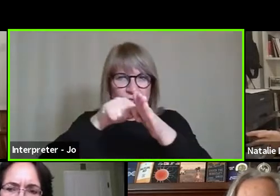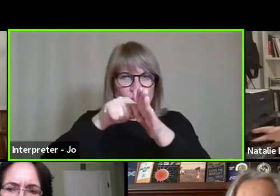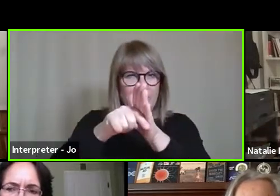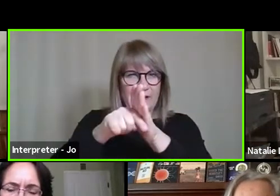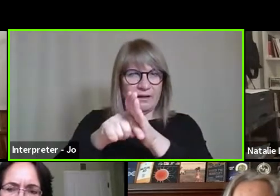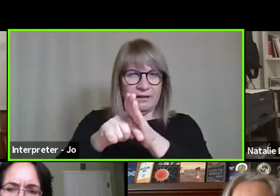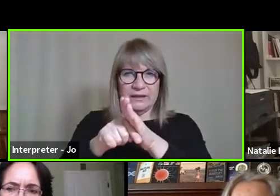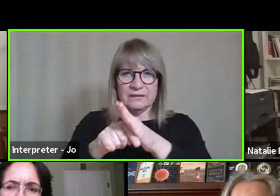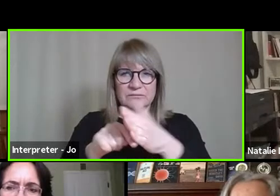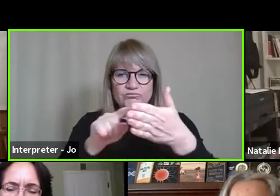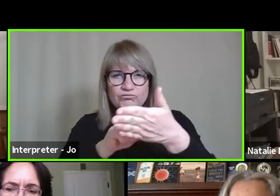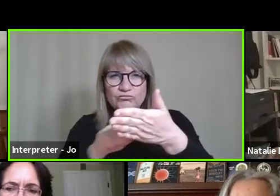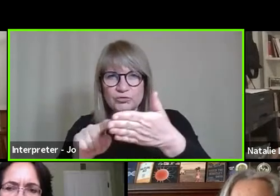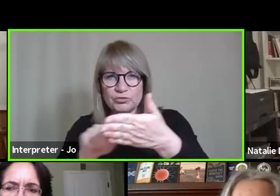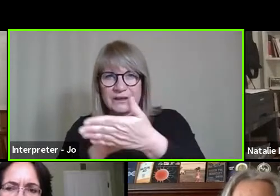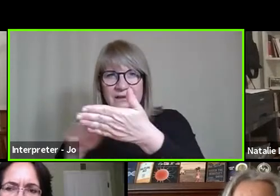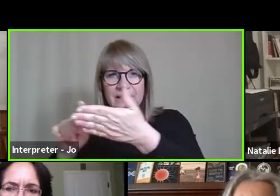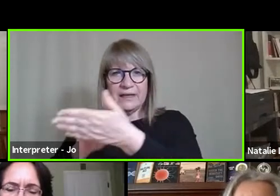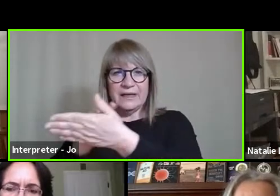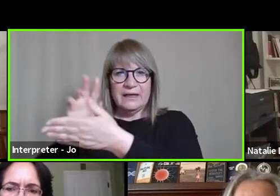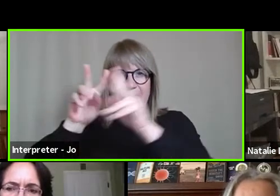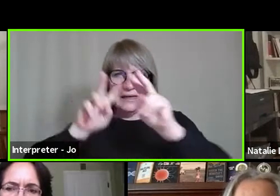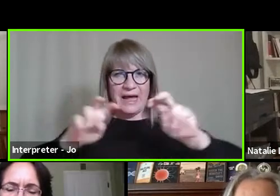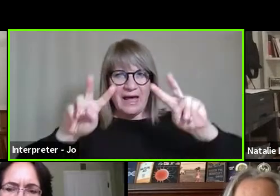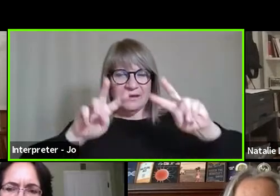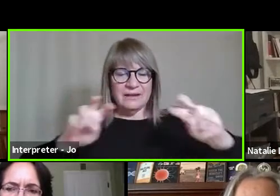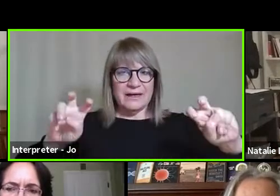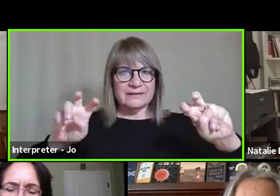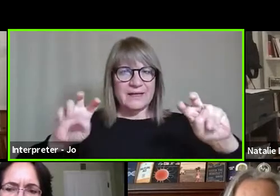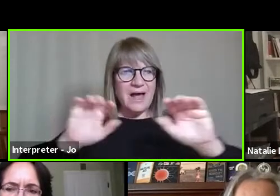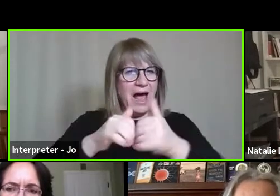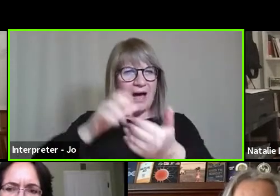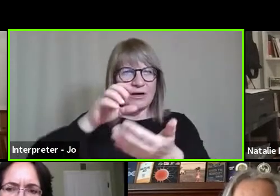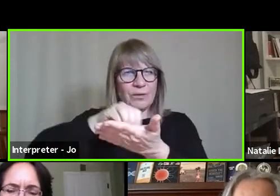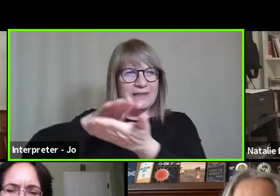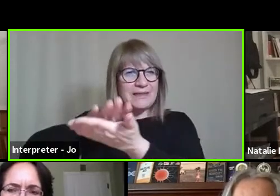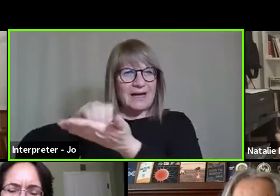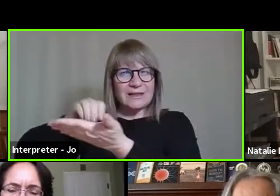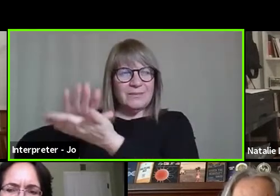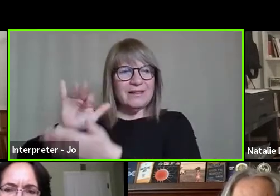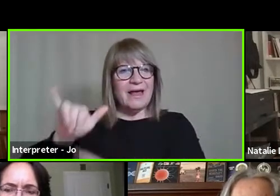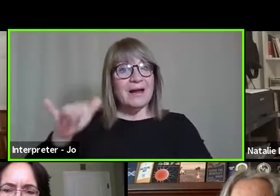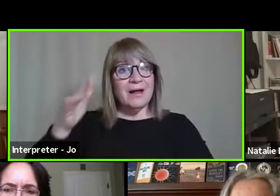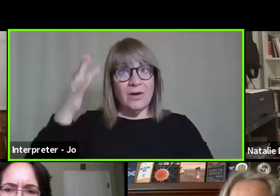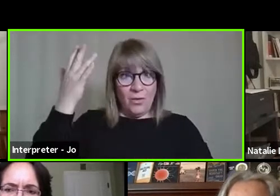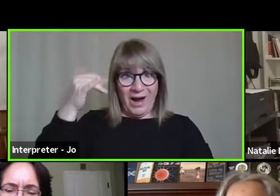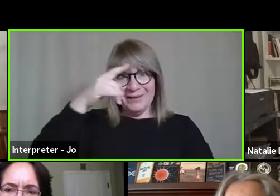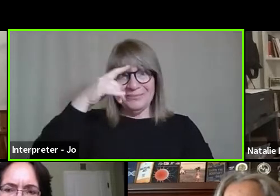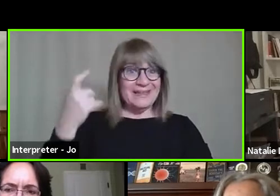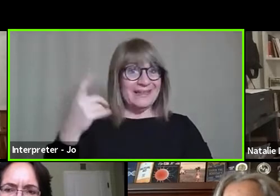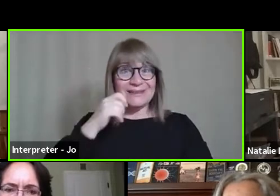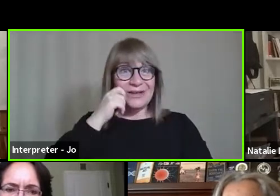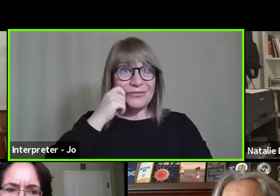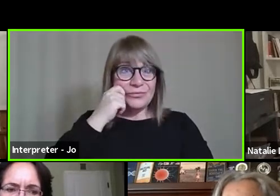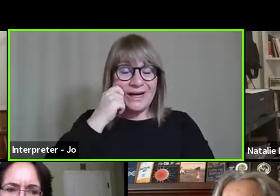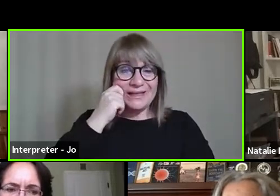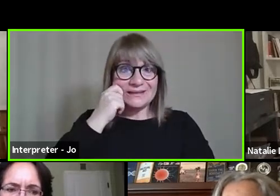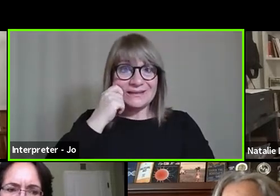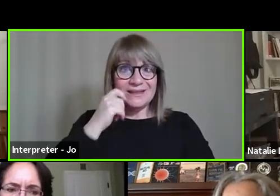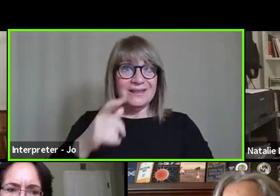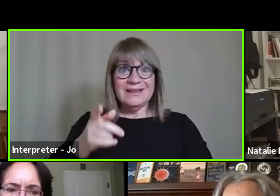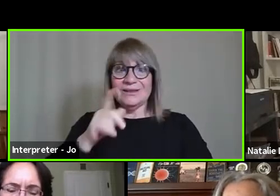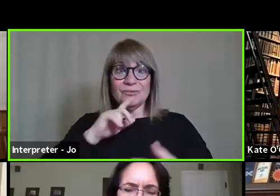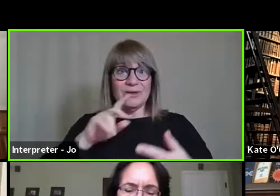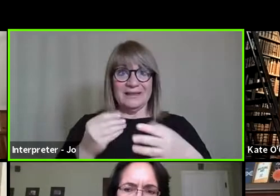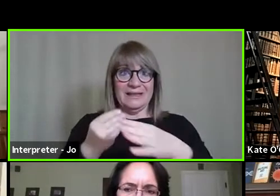we're using to document this history of racialization and how you know because race because of the constructiveness of race how difficult it is to get like a